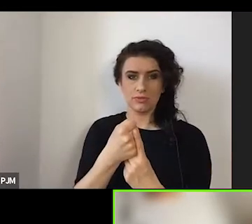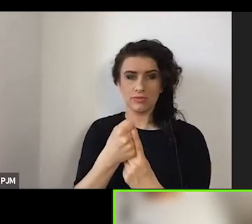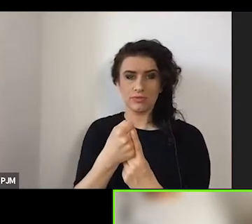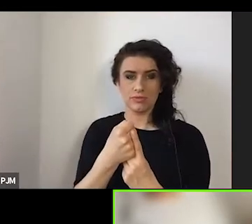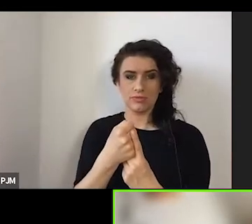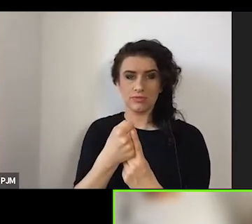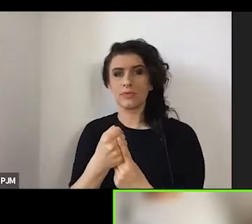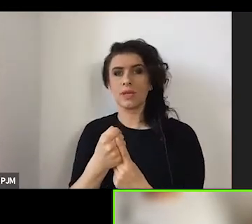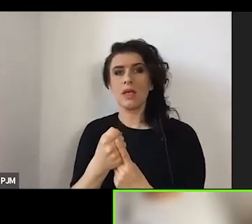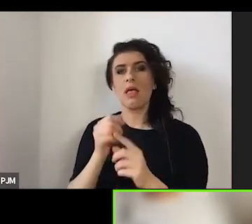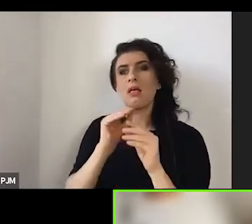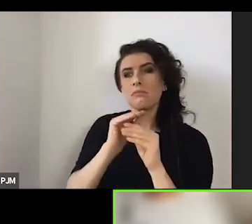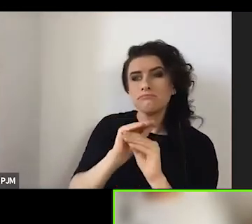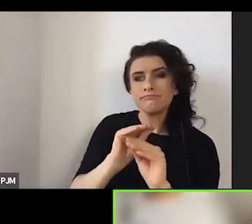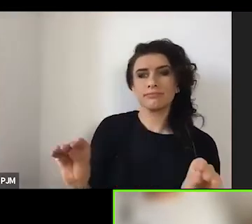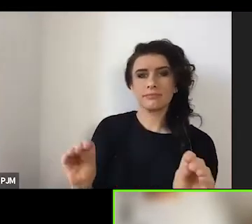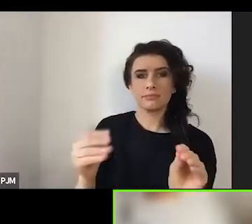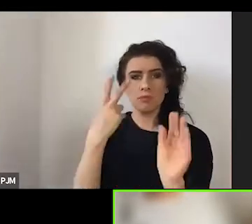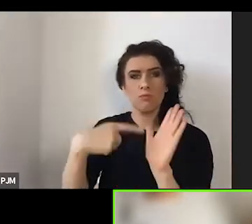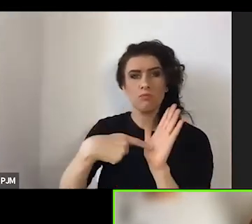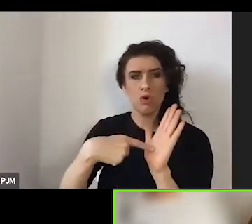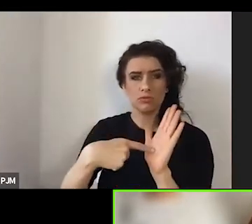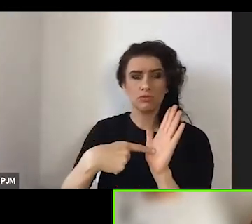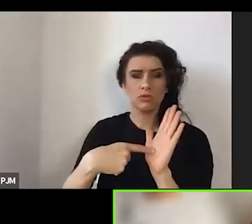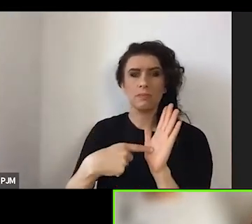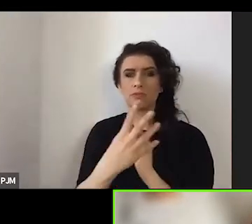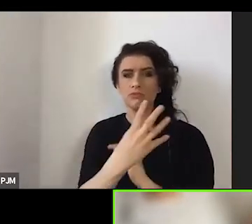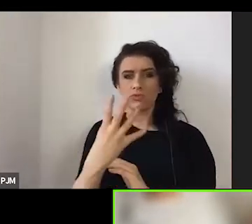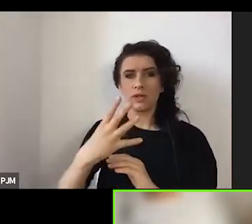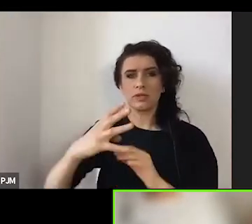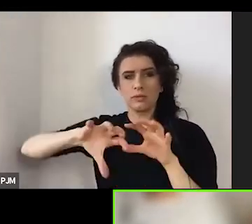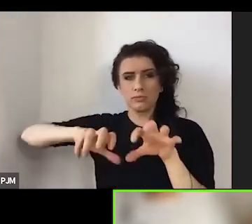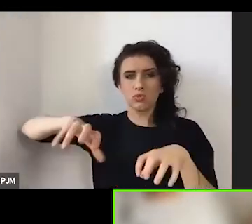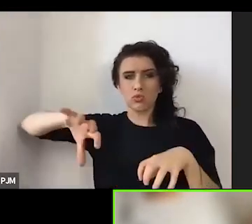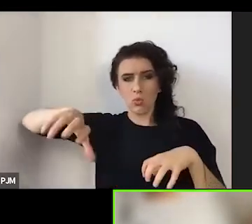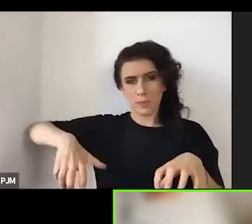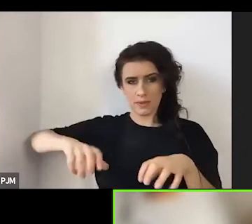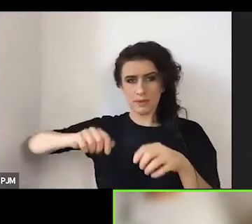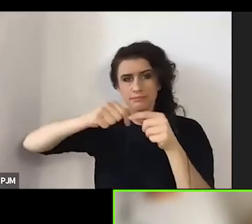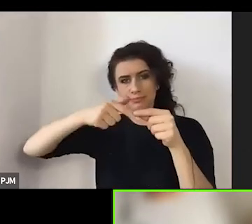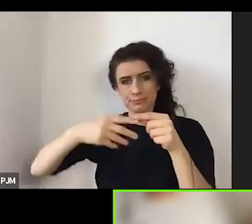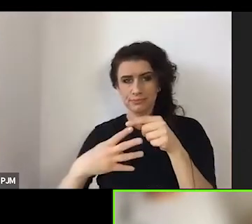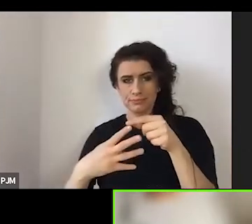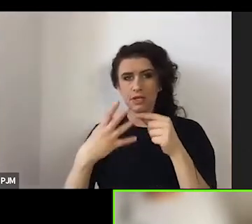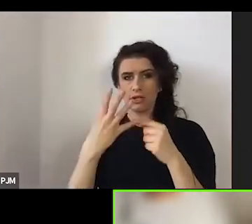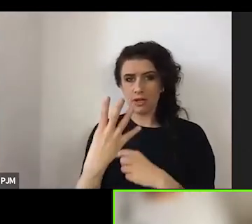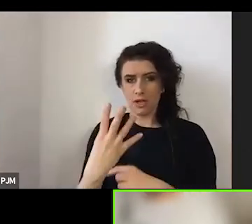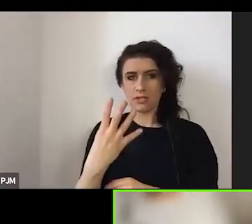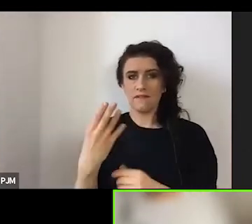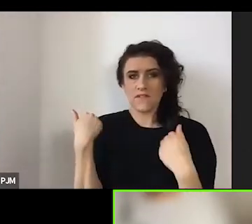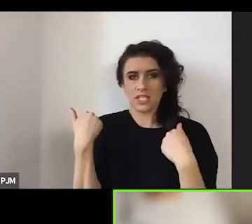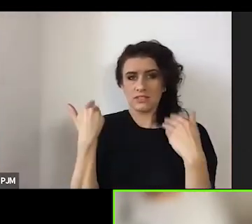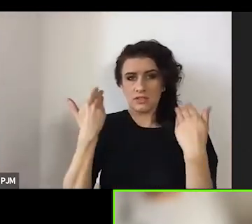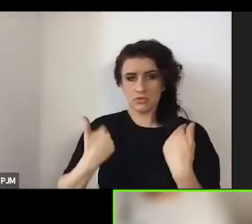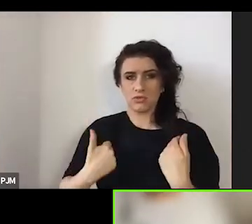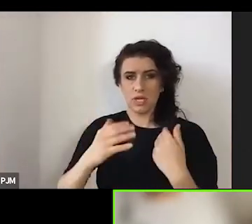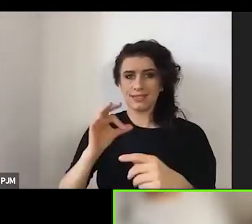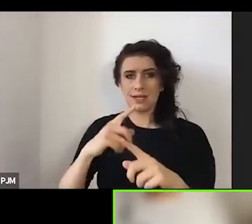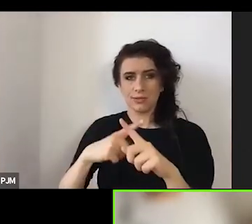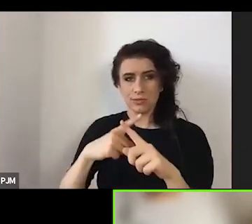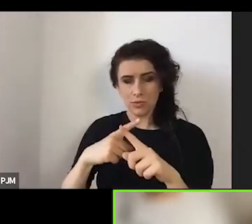violence, psychological violence, physical violence, and misogyny, which is more or less patriarchal